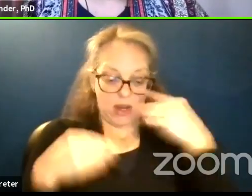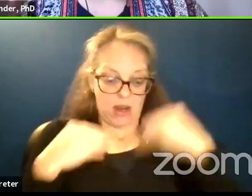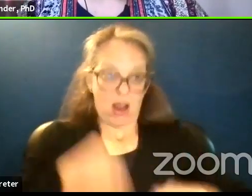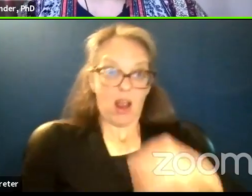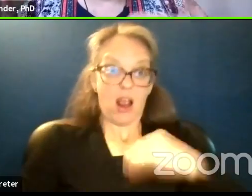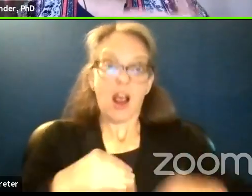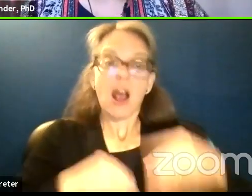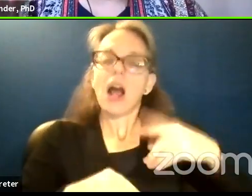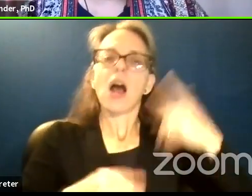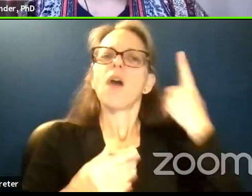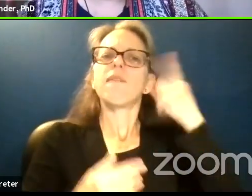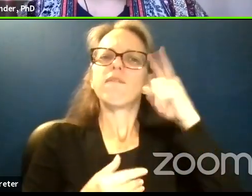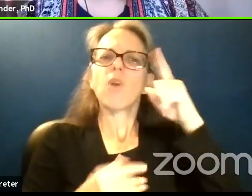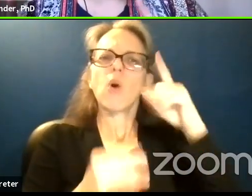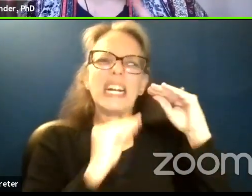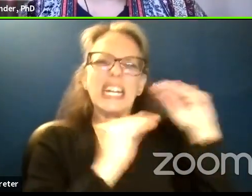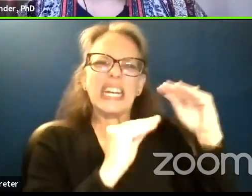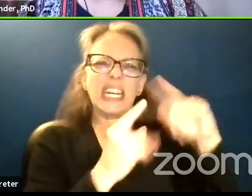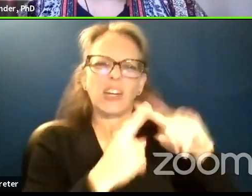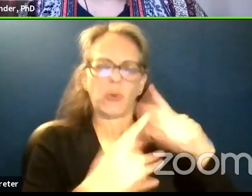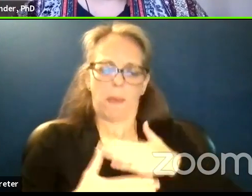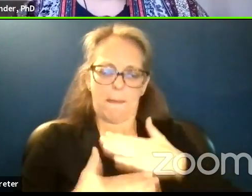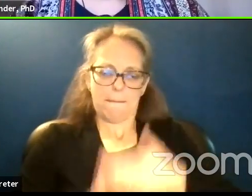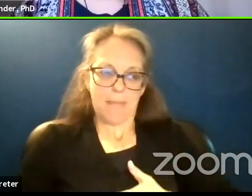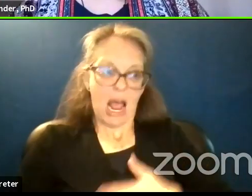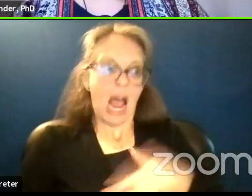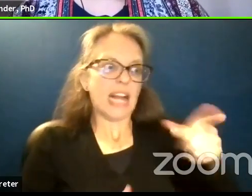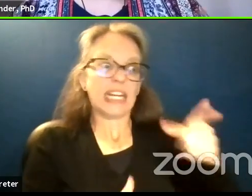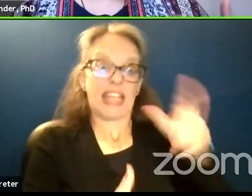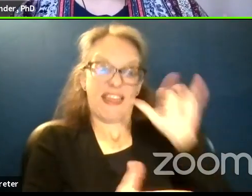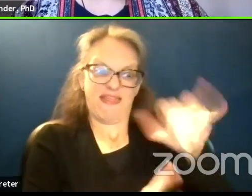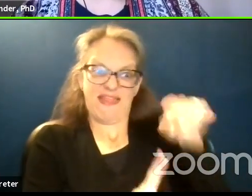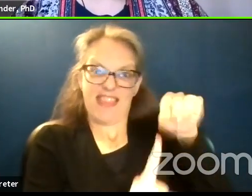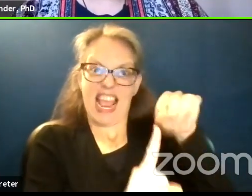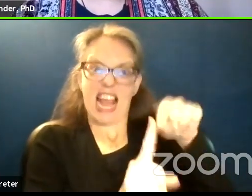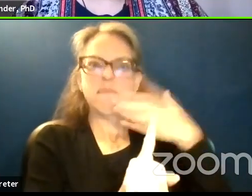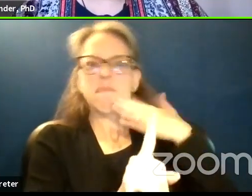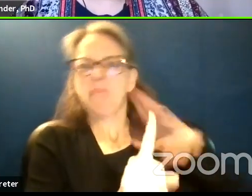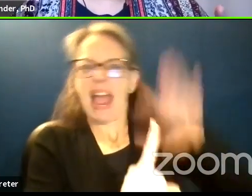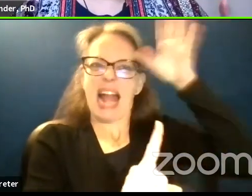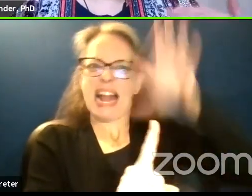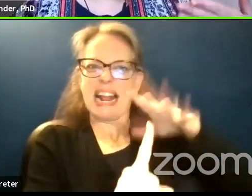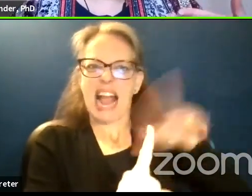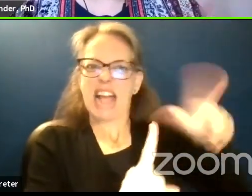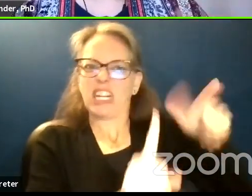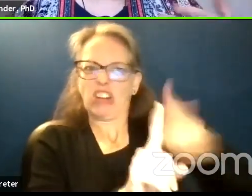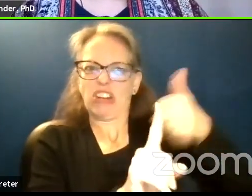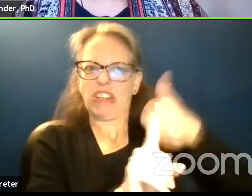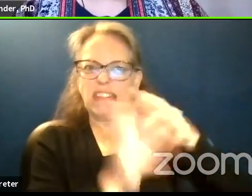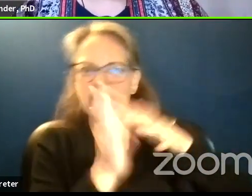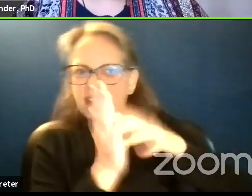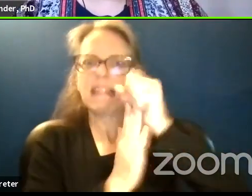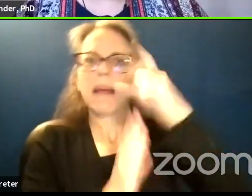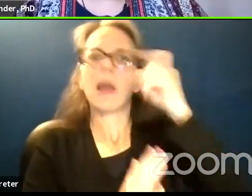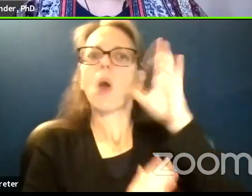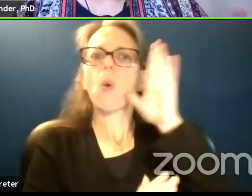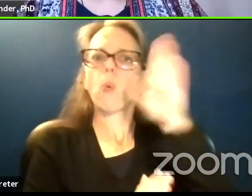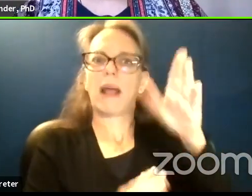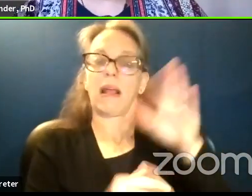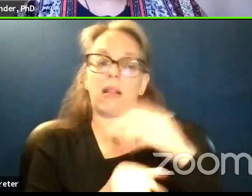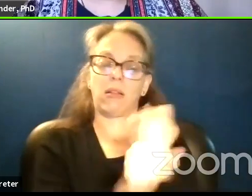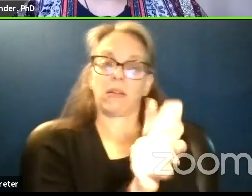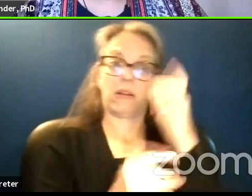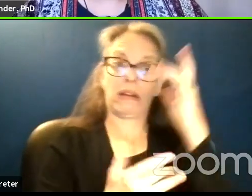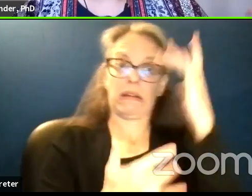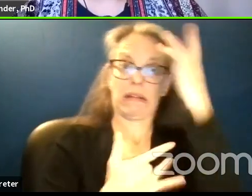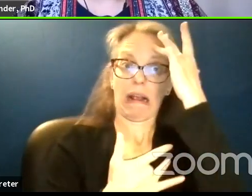this bad guy, you go after it because it'll make you sick. And because of the vaccine, when if you do see the bad